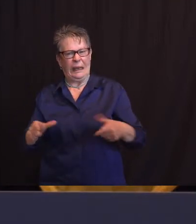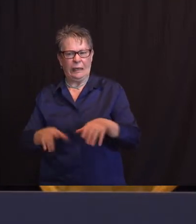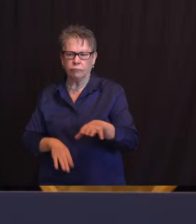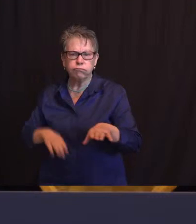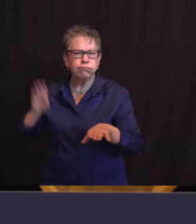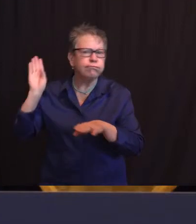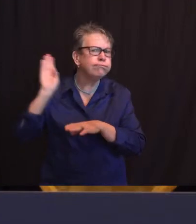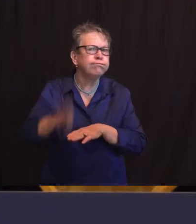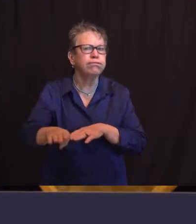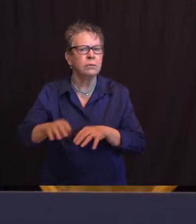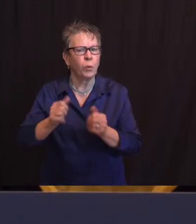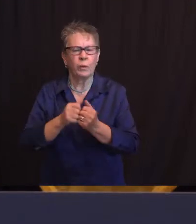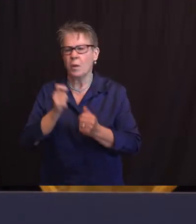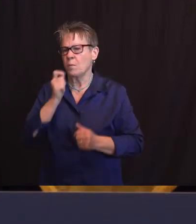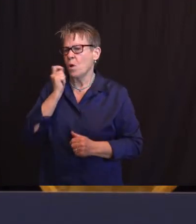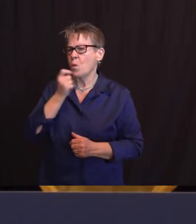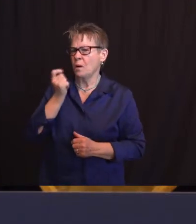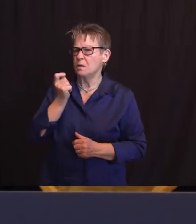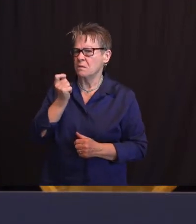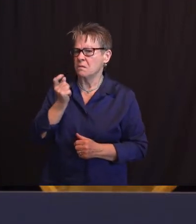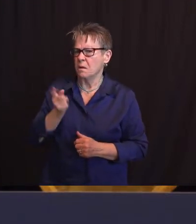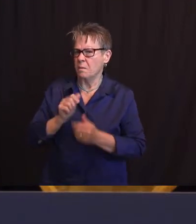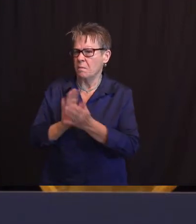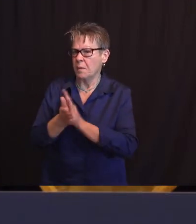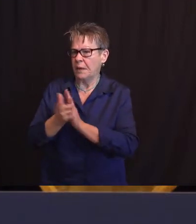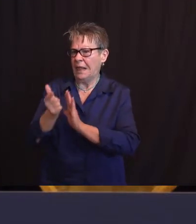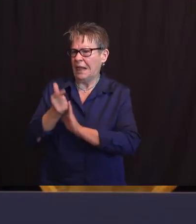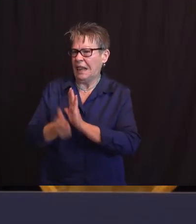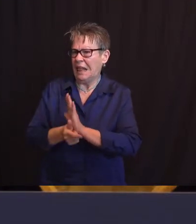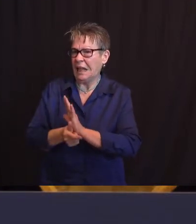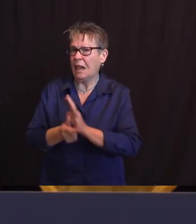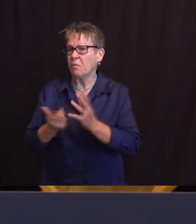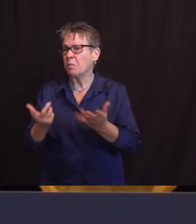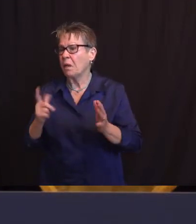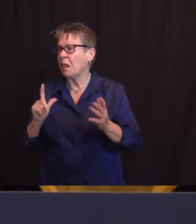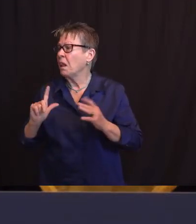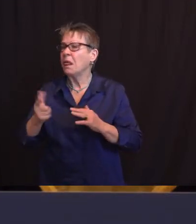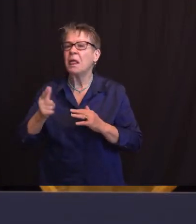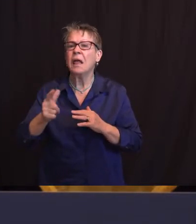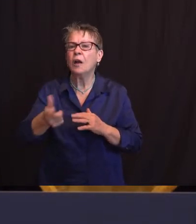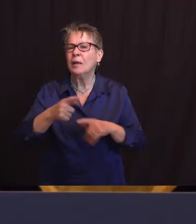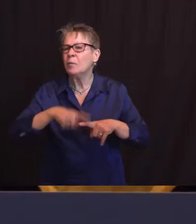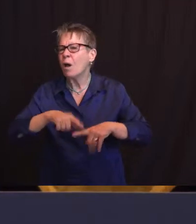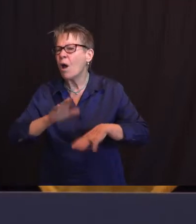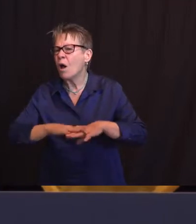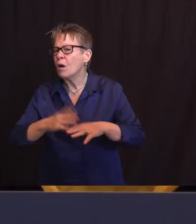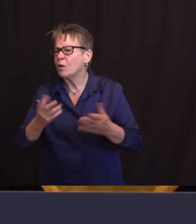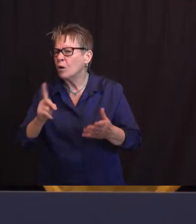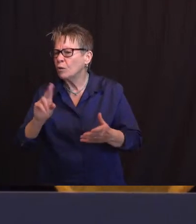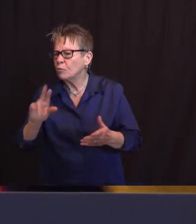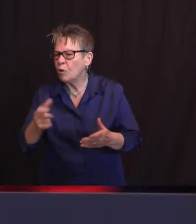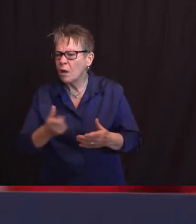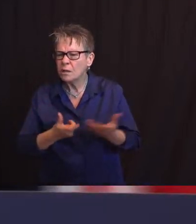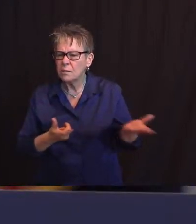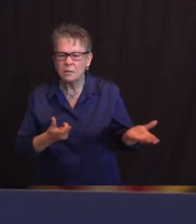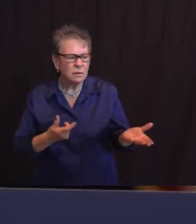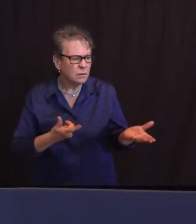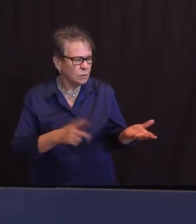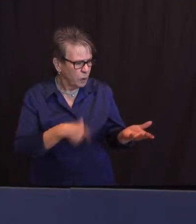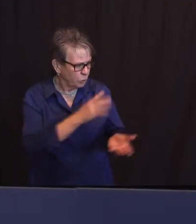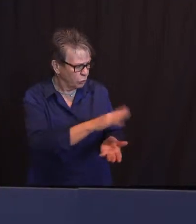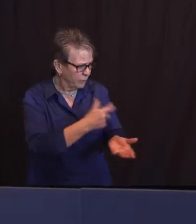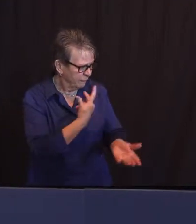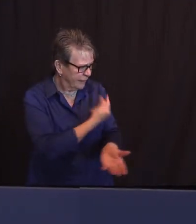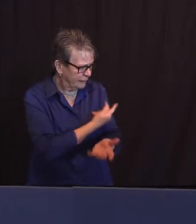and get this right before we consider taking further steps. Judy, any comment about your own vaccination experience? I have